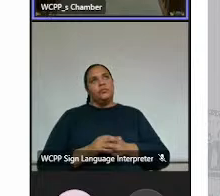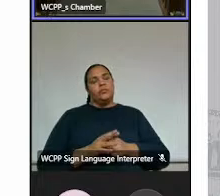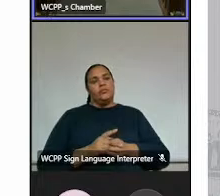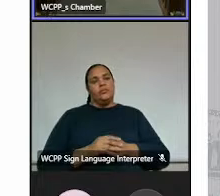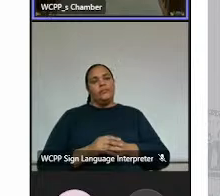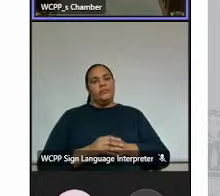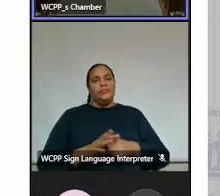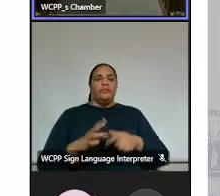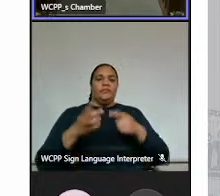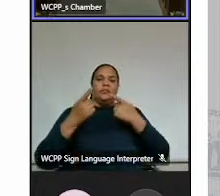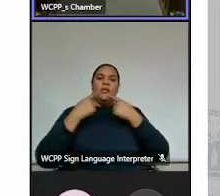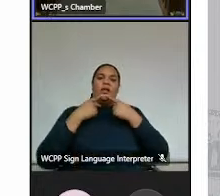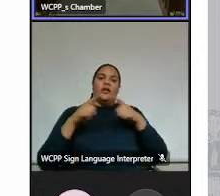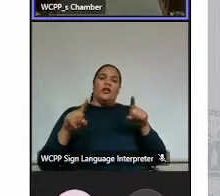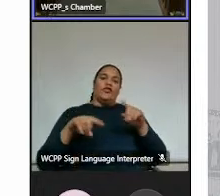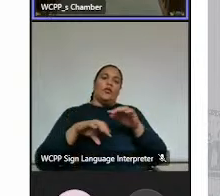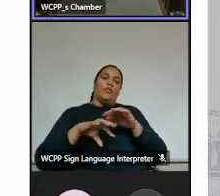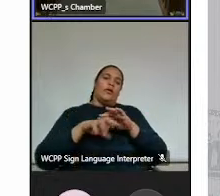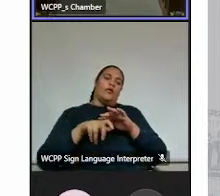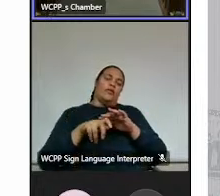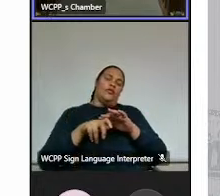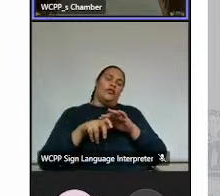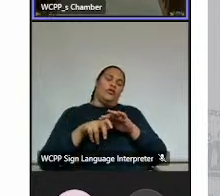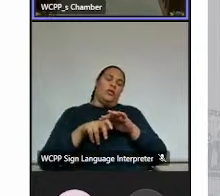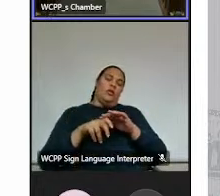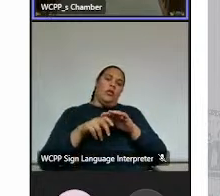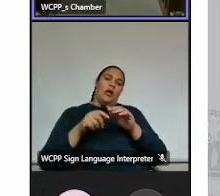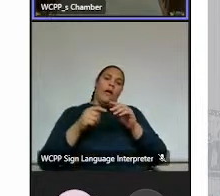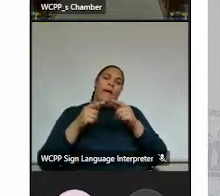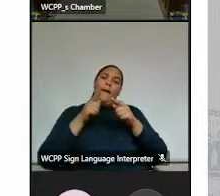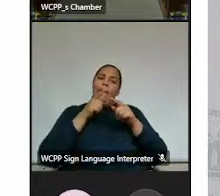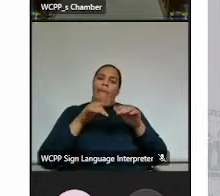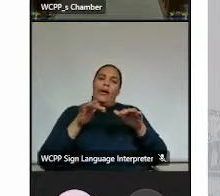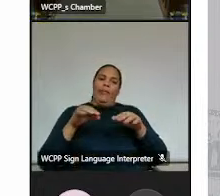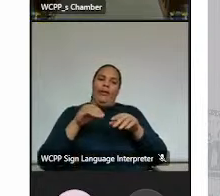the declaration of provincial public transport infrastructure.